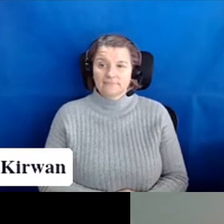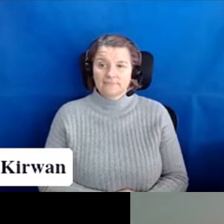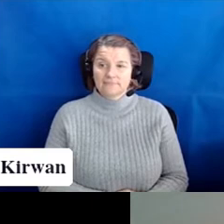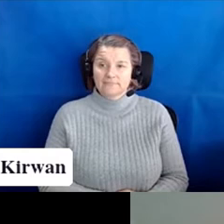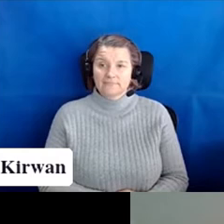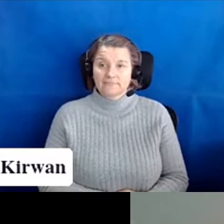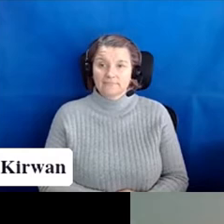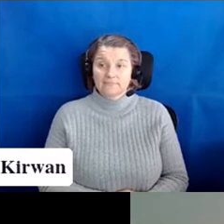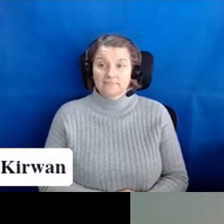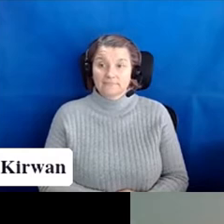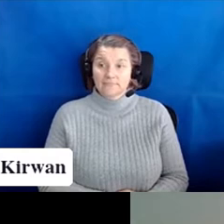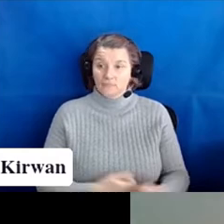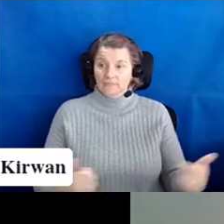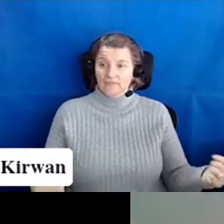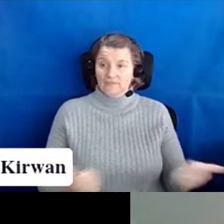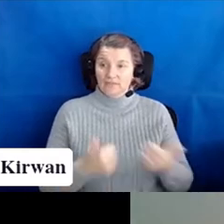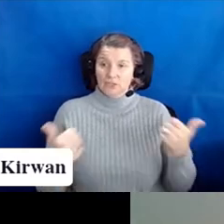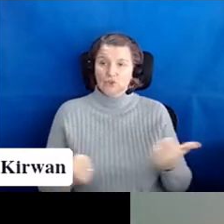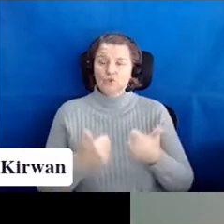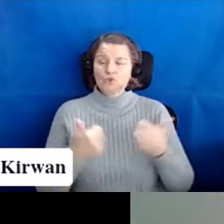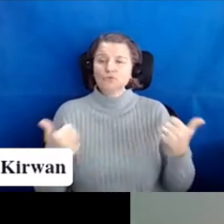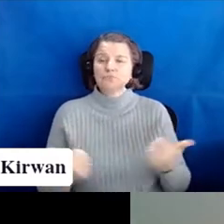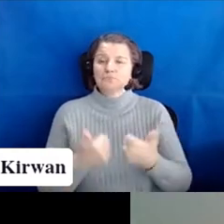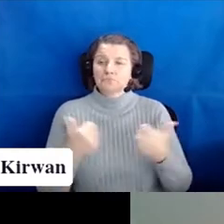Is that, yep.